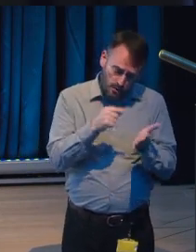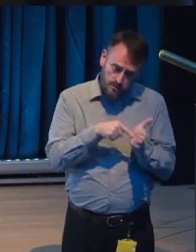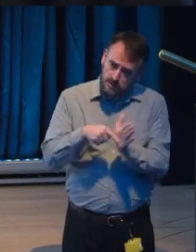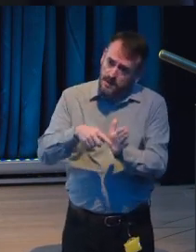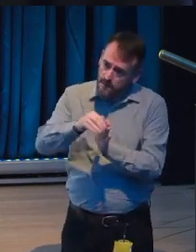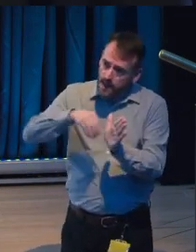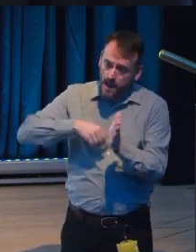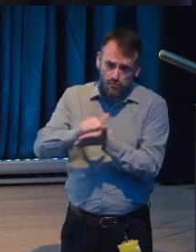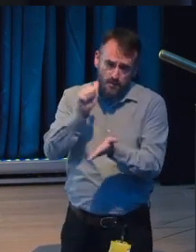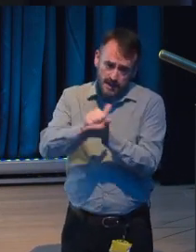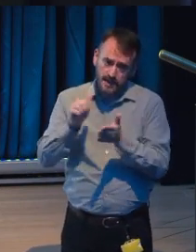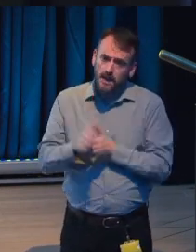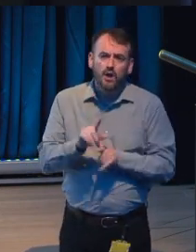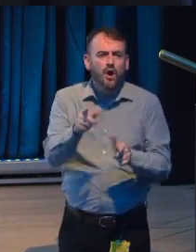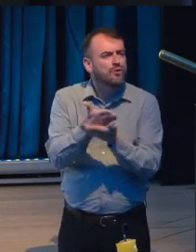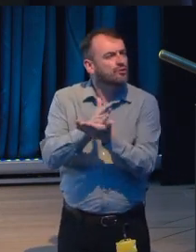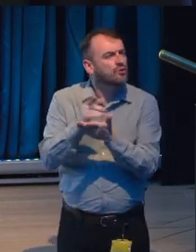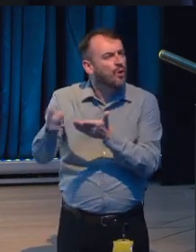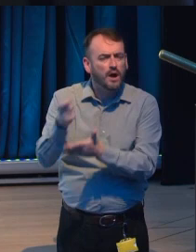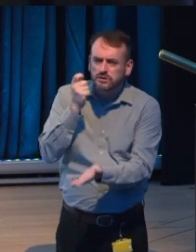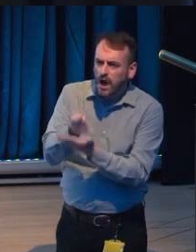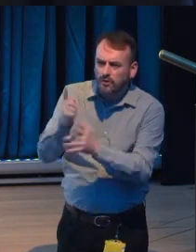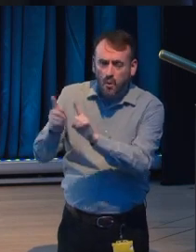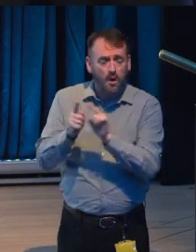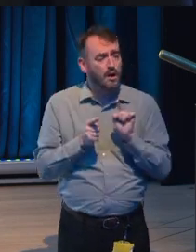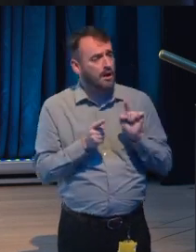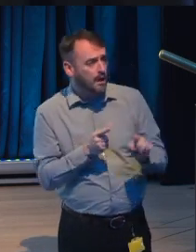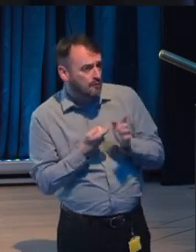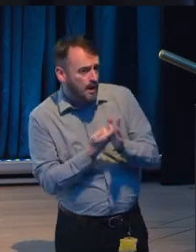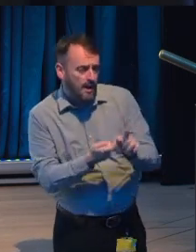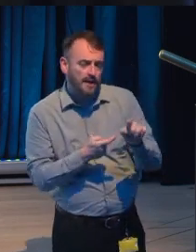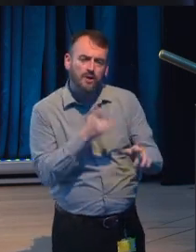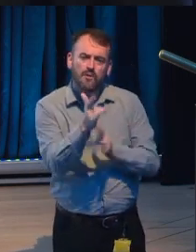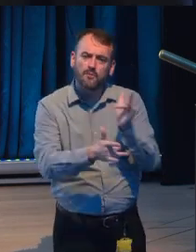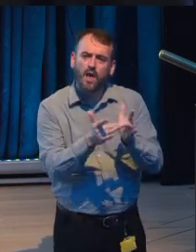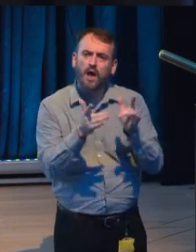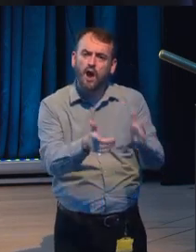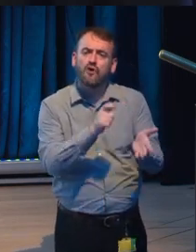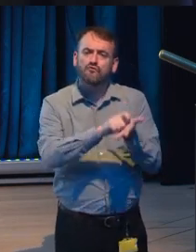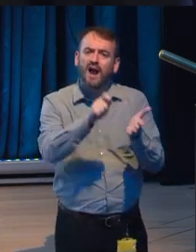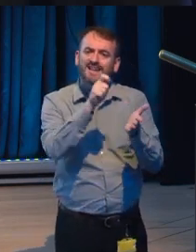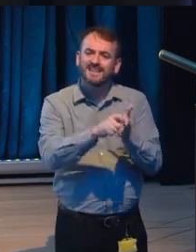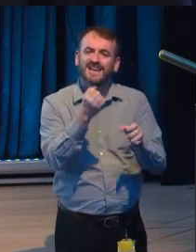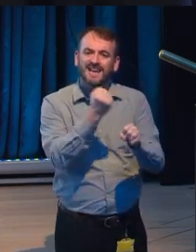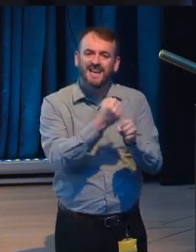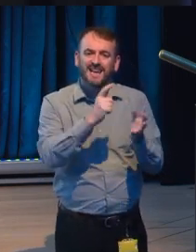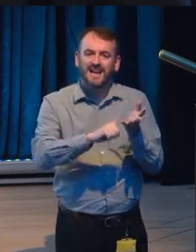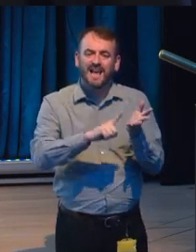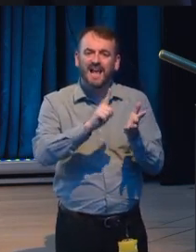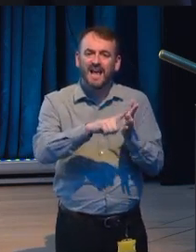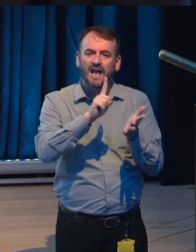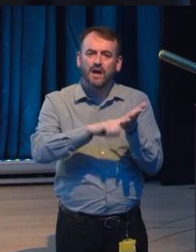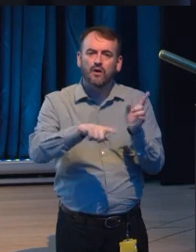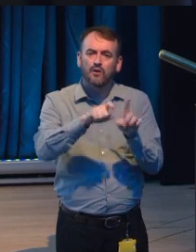about how much you should be charging, I recommend checking out the Writers Guild of Great Britain and their free resource here, Writing for Video